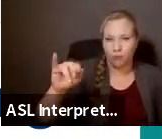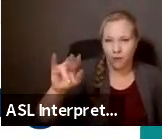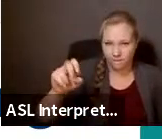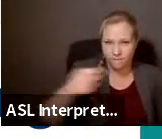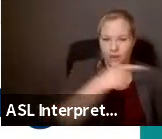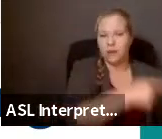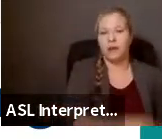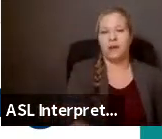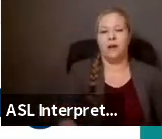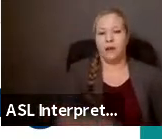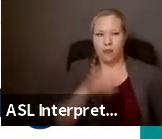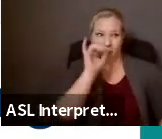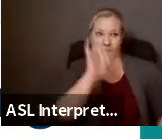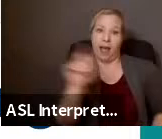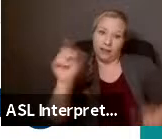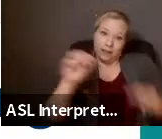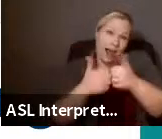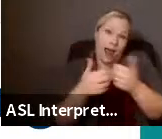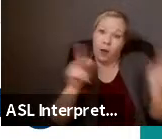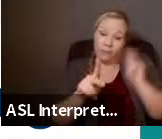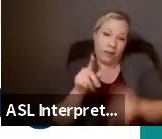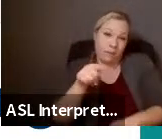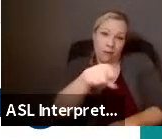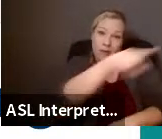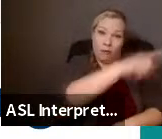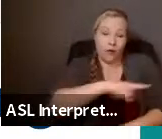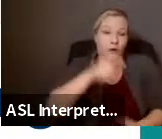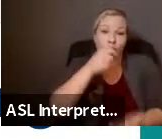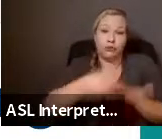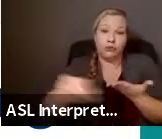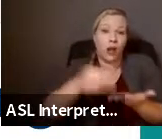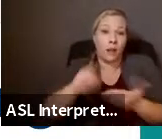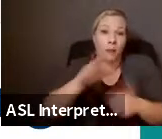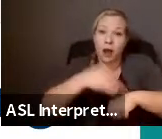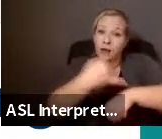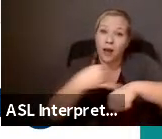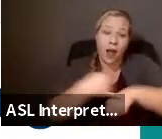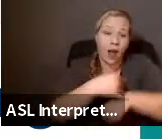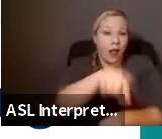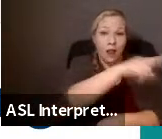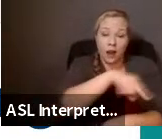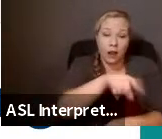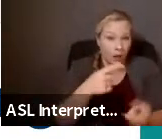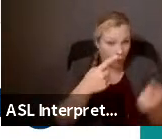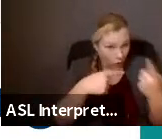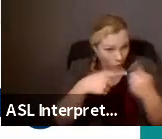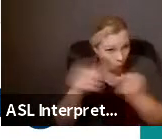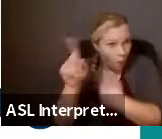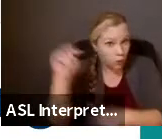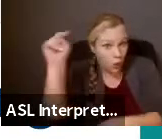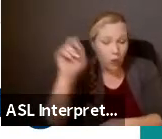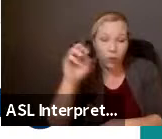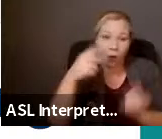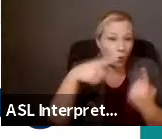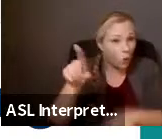is the primary way that folks coming from either direction, north or south on I-5, are